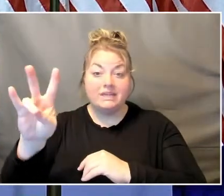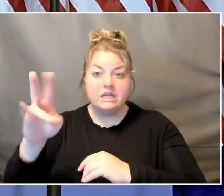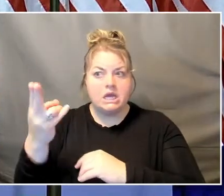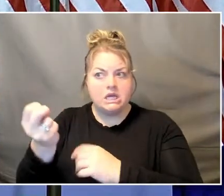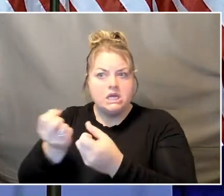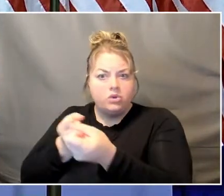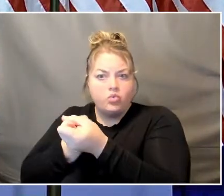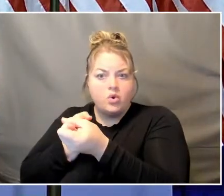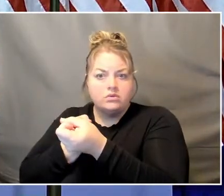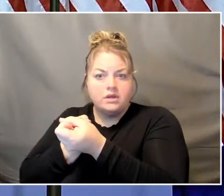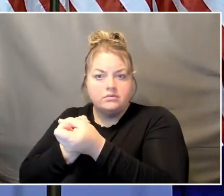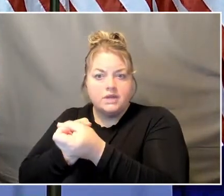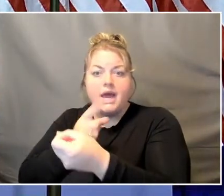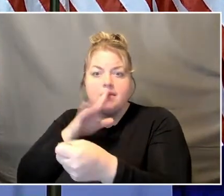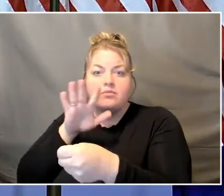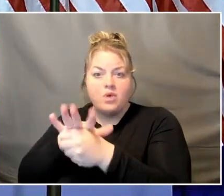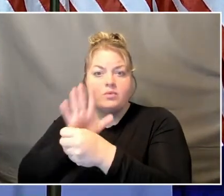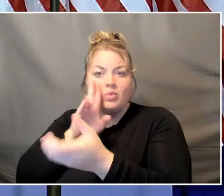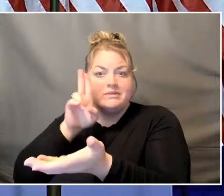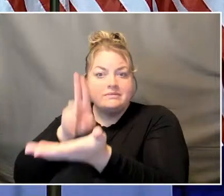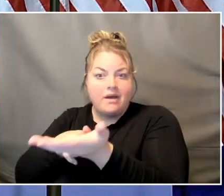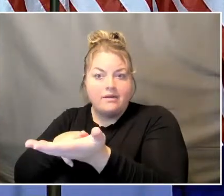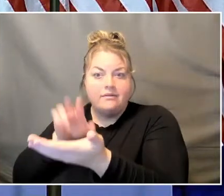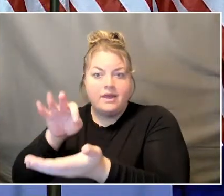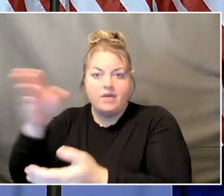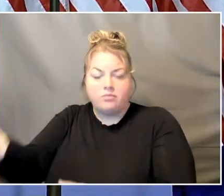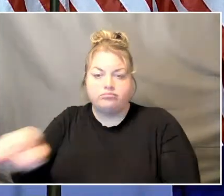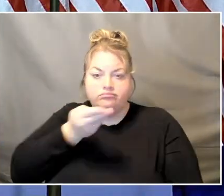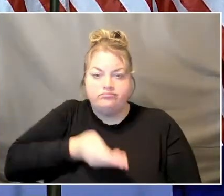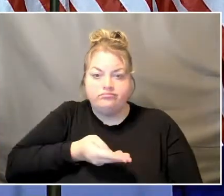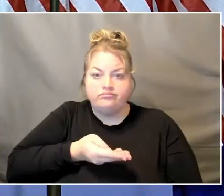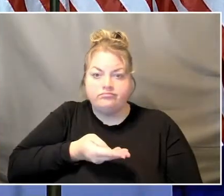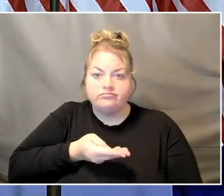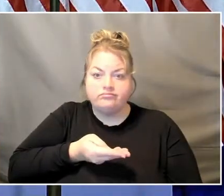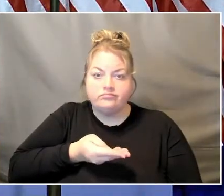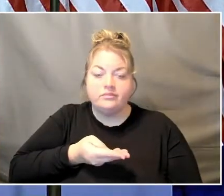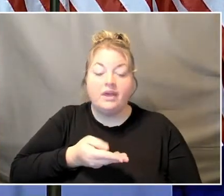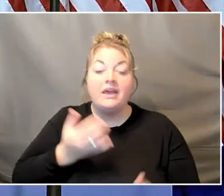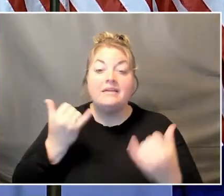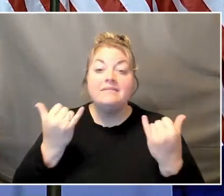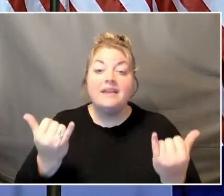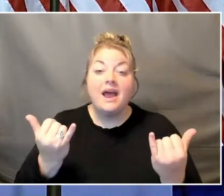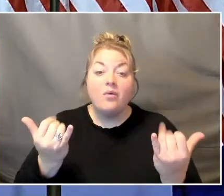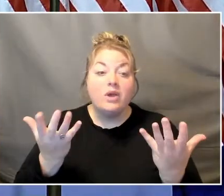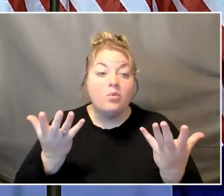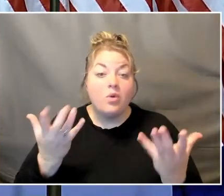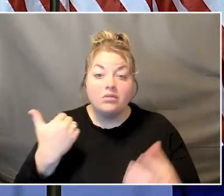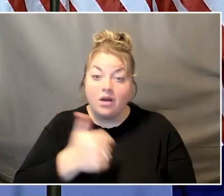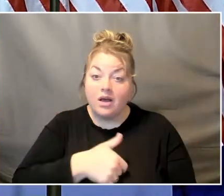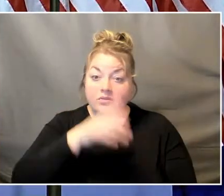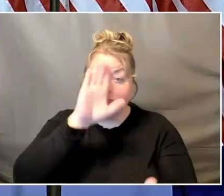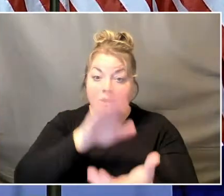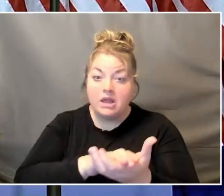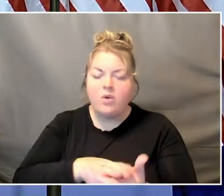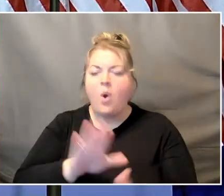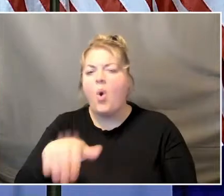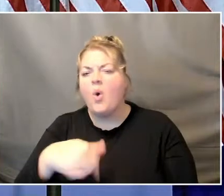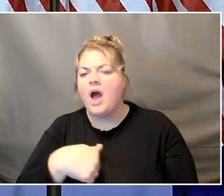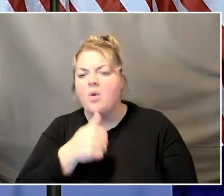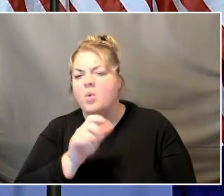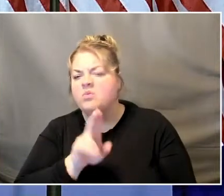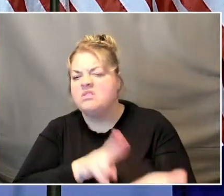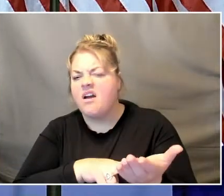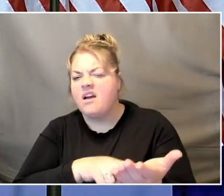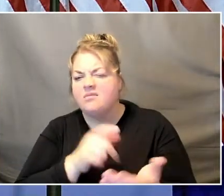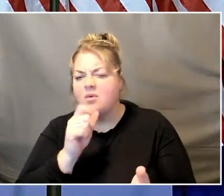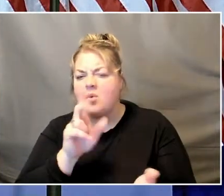he promised to sign it if it got to his desk. And now he wants us to believe he will not sign a